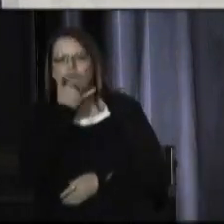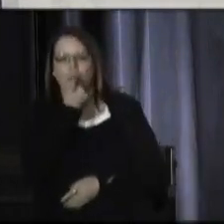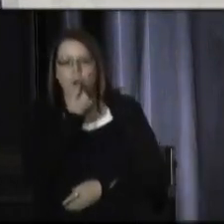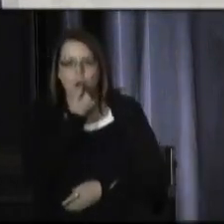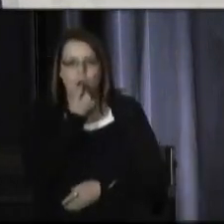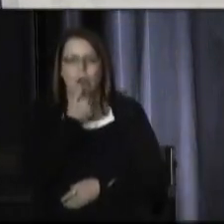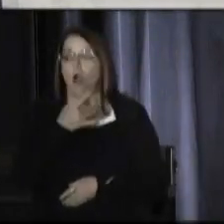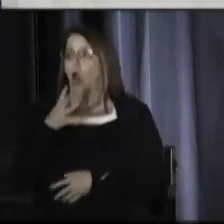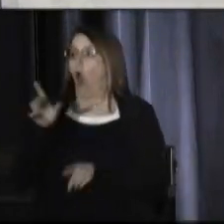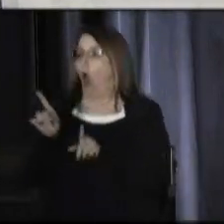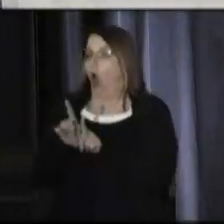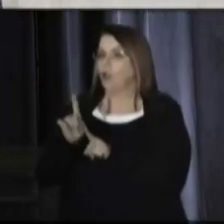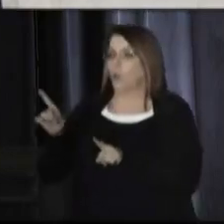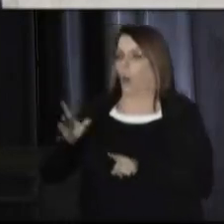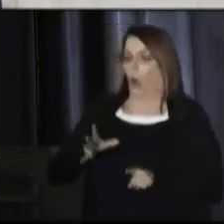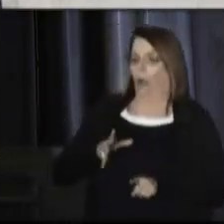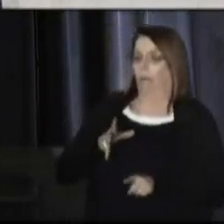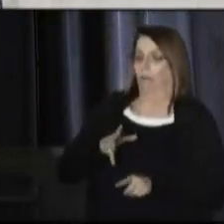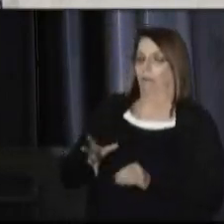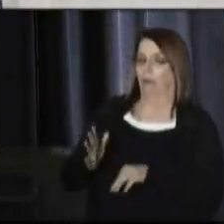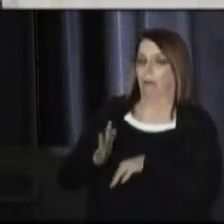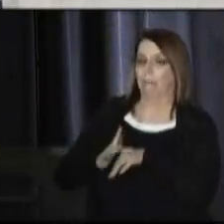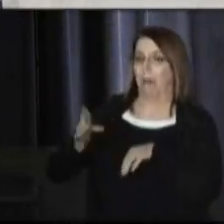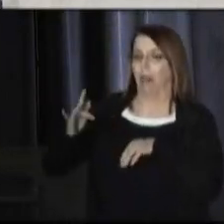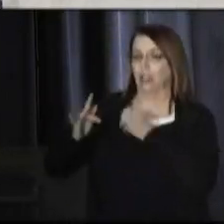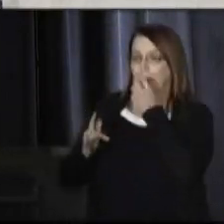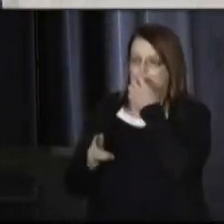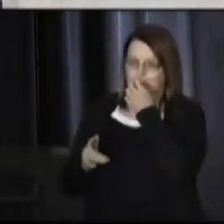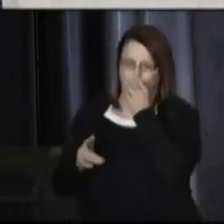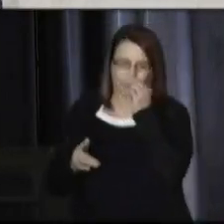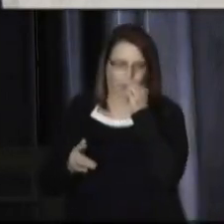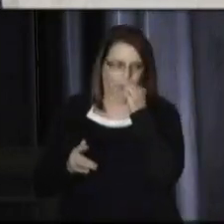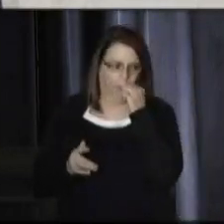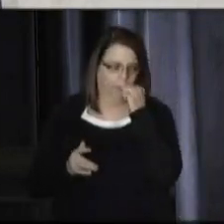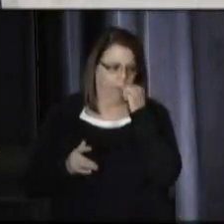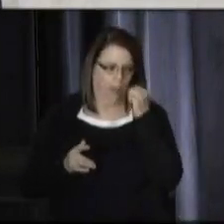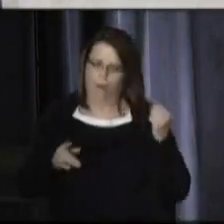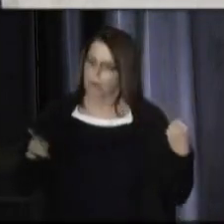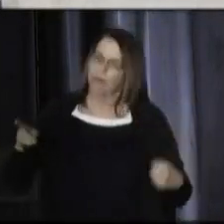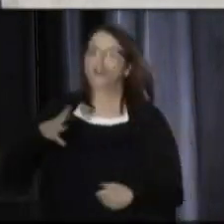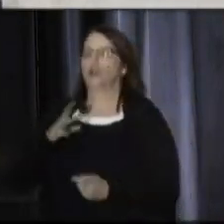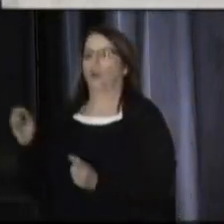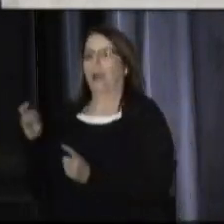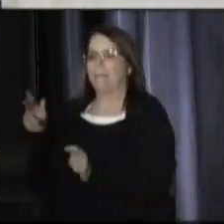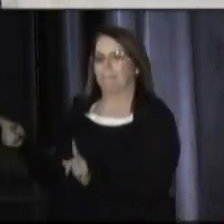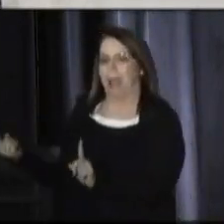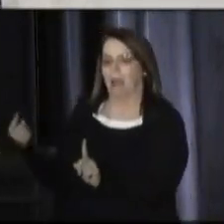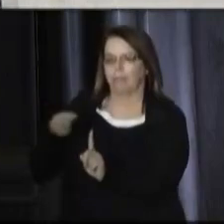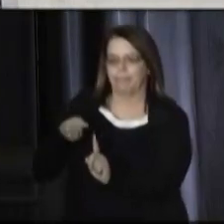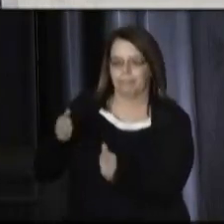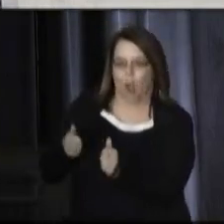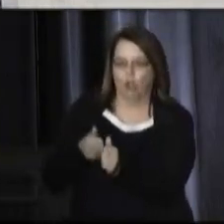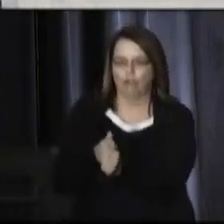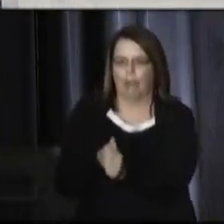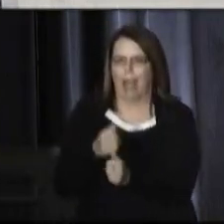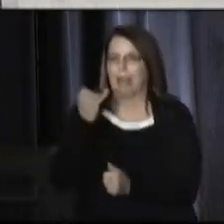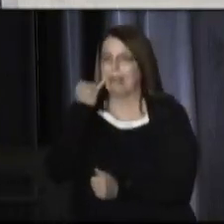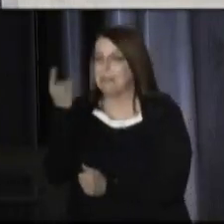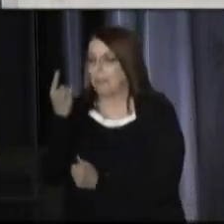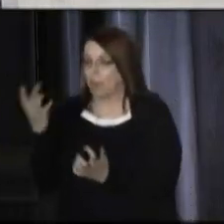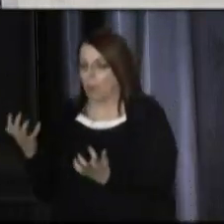now somewhere at the end of a road which leads to a beach beside a sea that a million ghosts keep crossing,